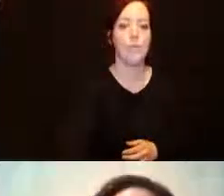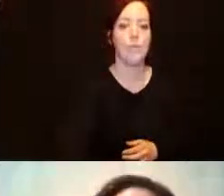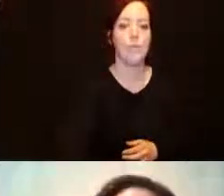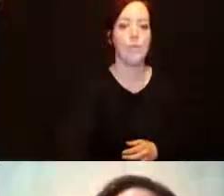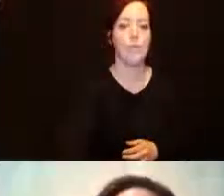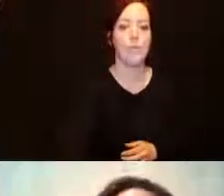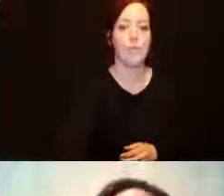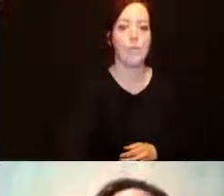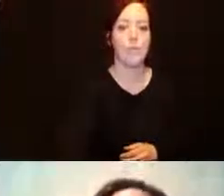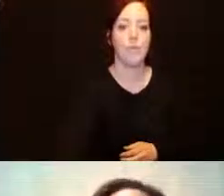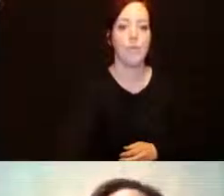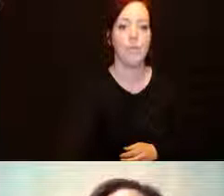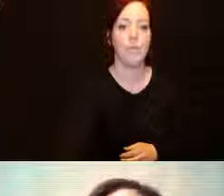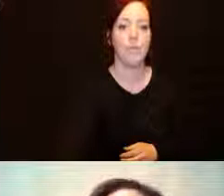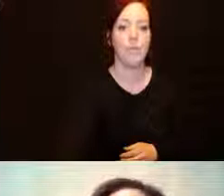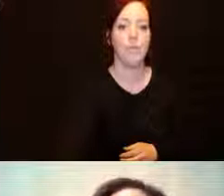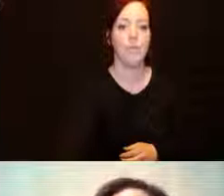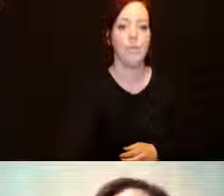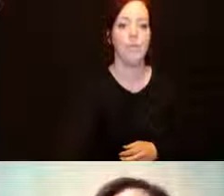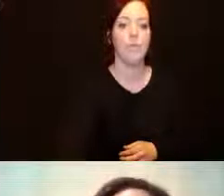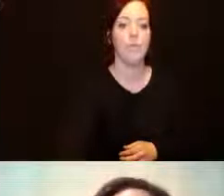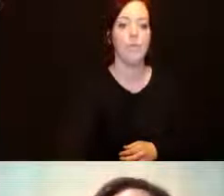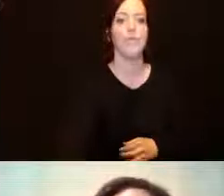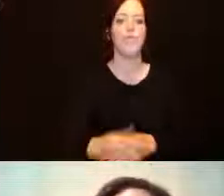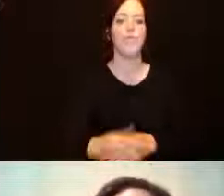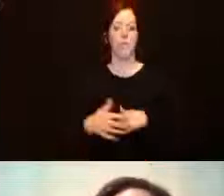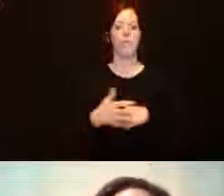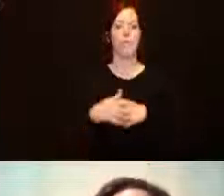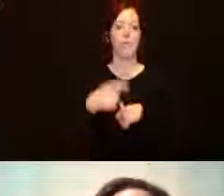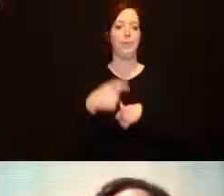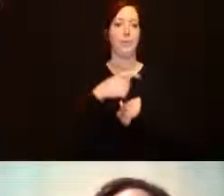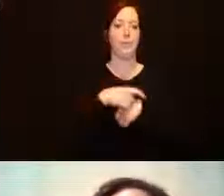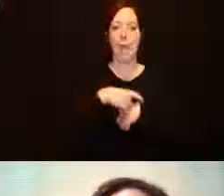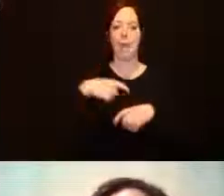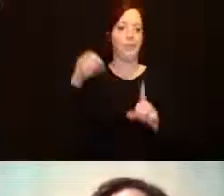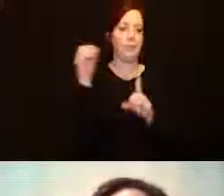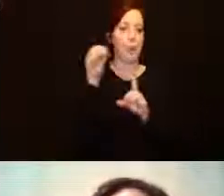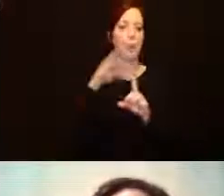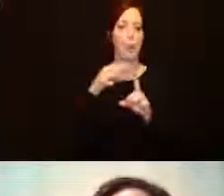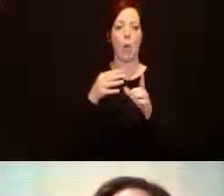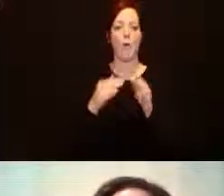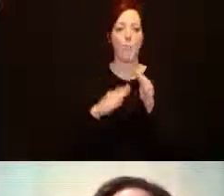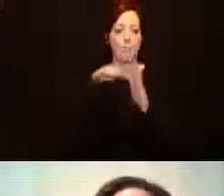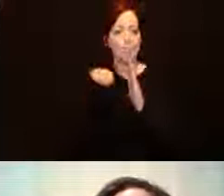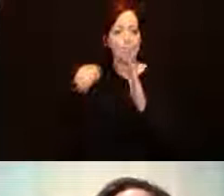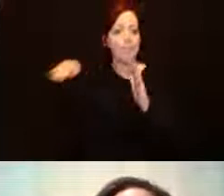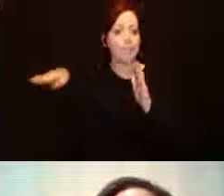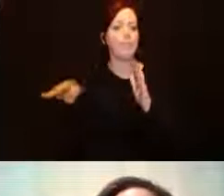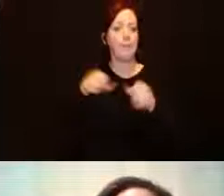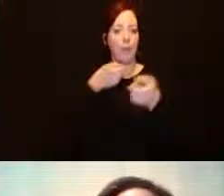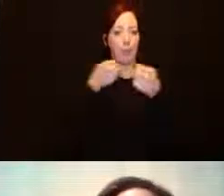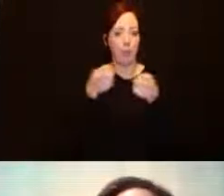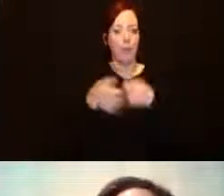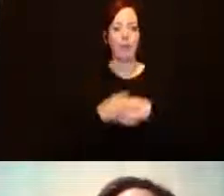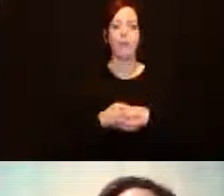of exposure. The dosimetry will be working inside the phone as soon as you put the earphones in, and it will